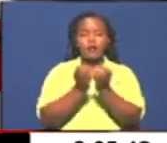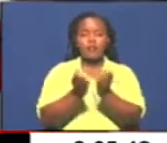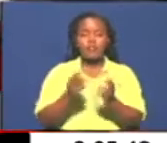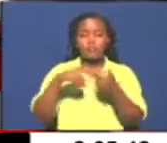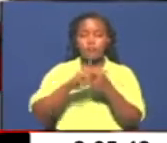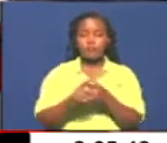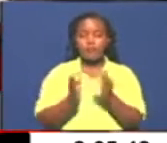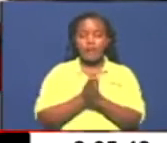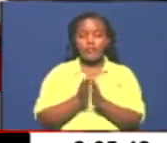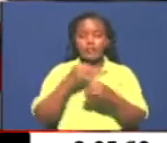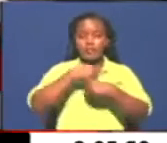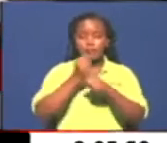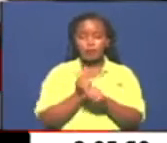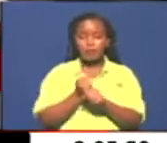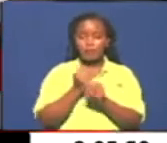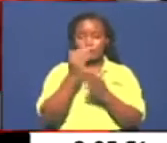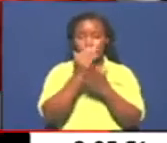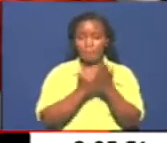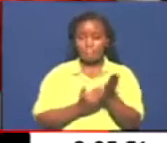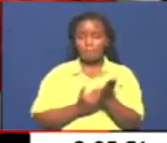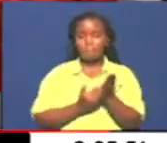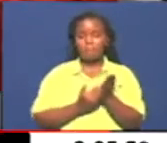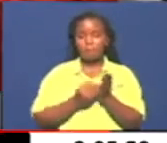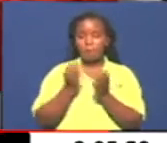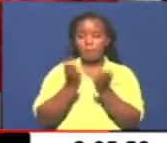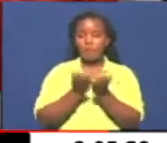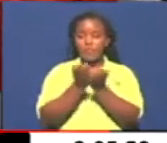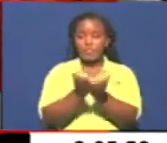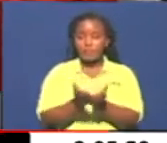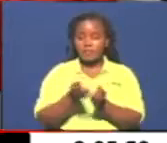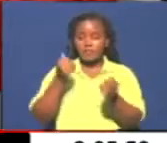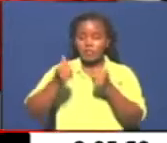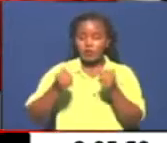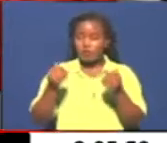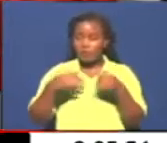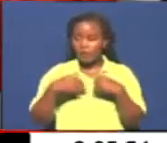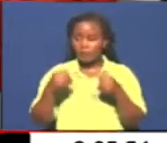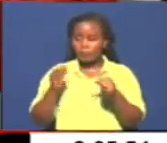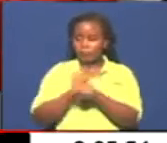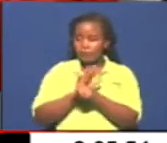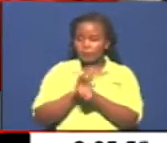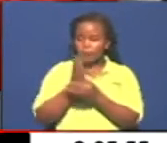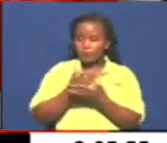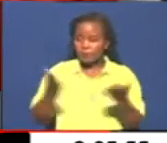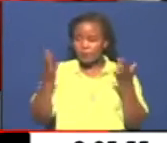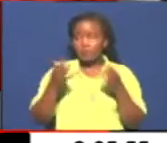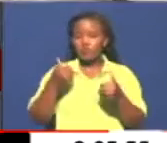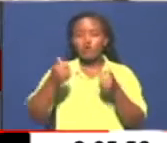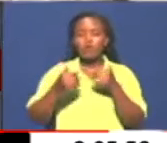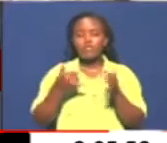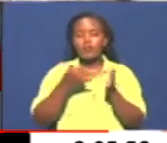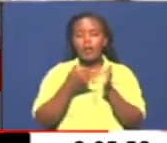incentive package, a ship bunkering and channeling package that provides